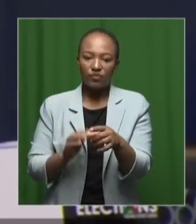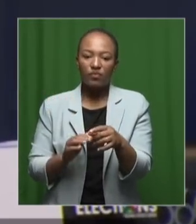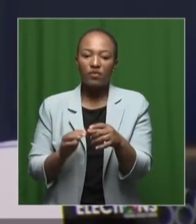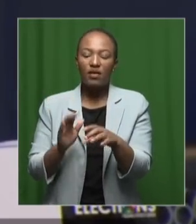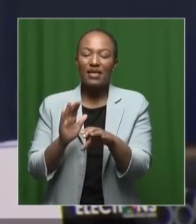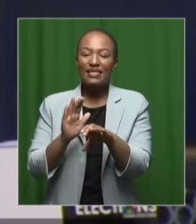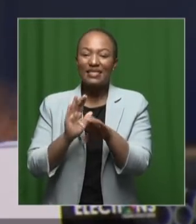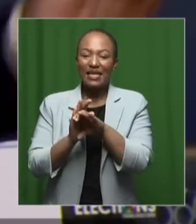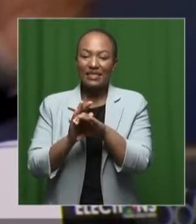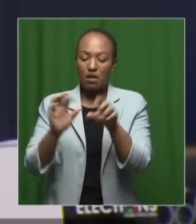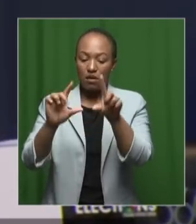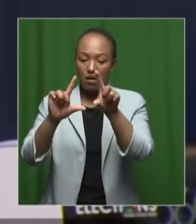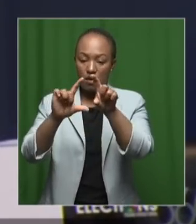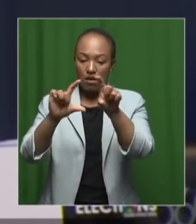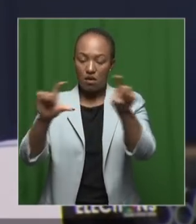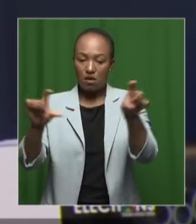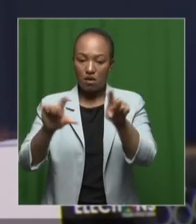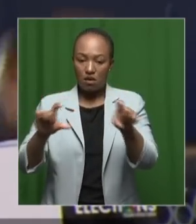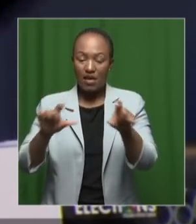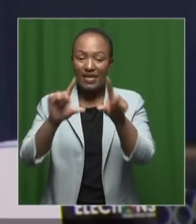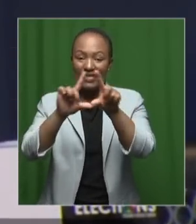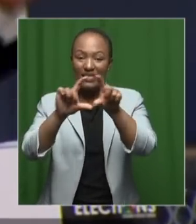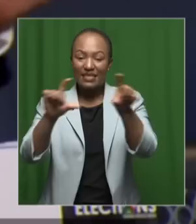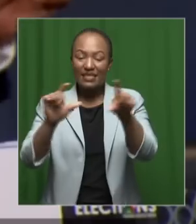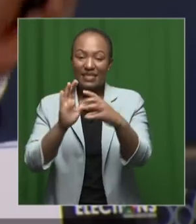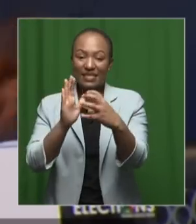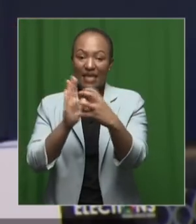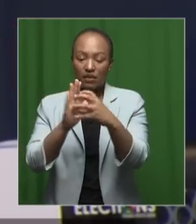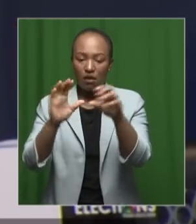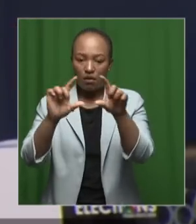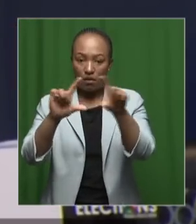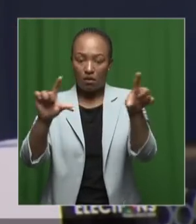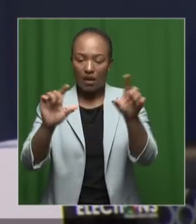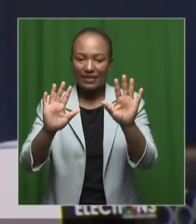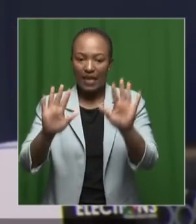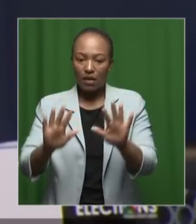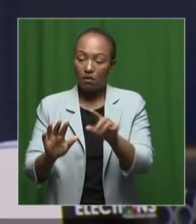sections which must read like section 10, because